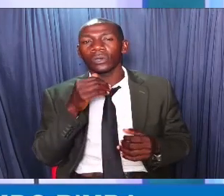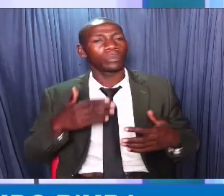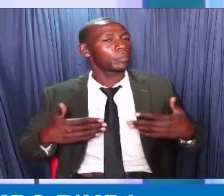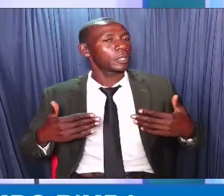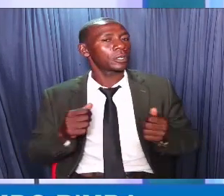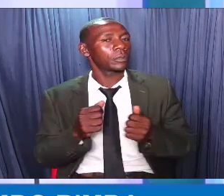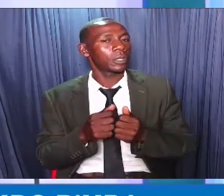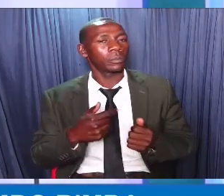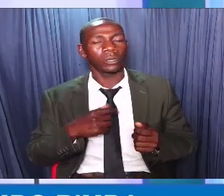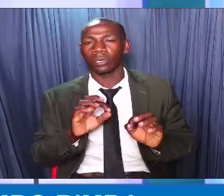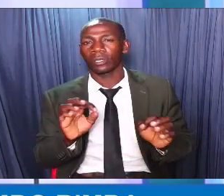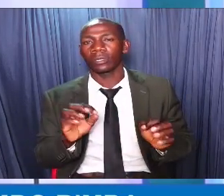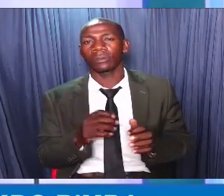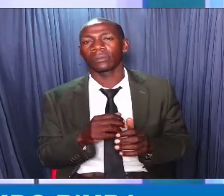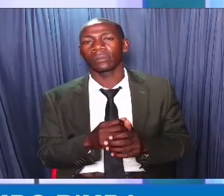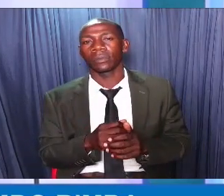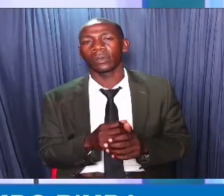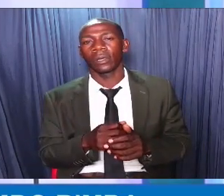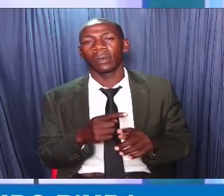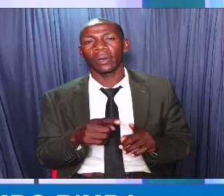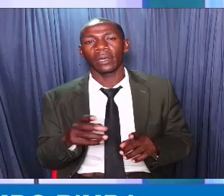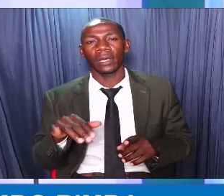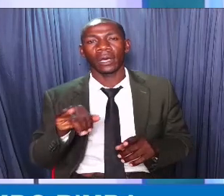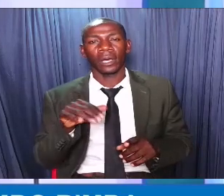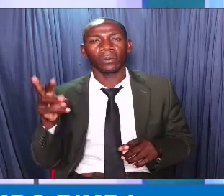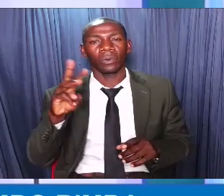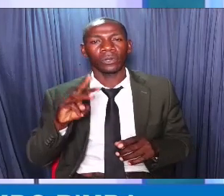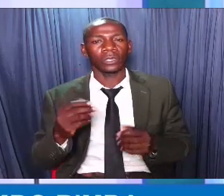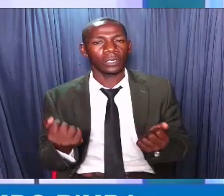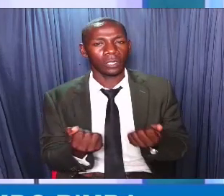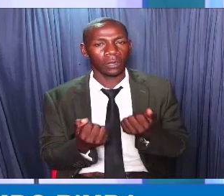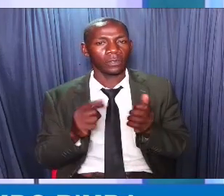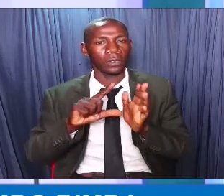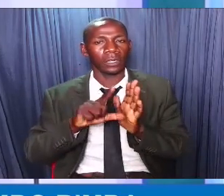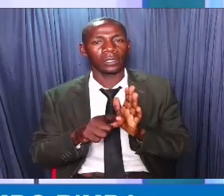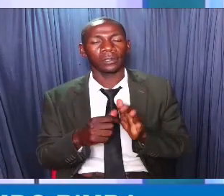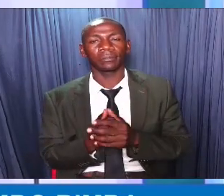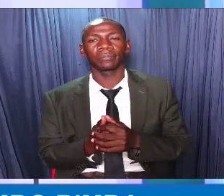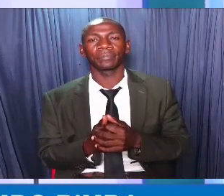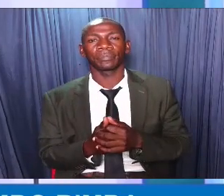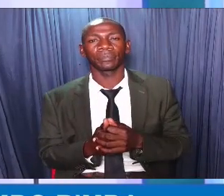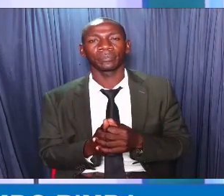was not so pleased with me. Japo nilikuwa nimeokoka baadaye. Though I was saved later.